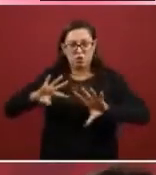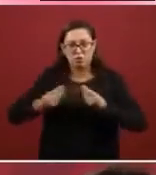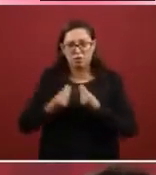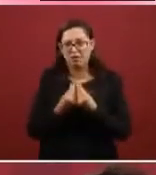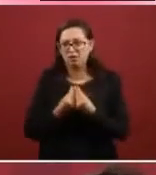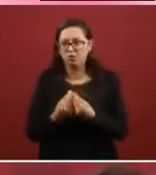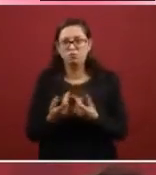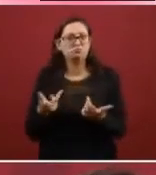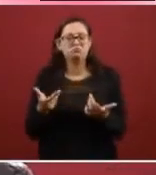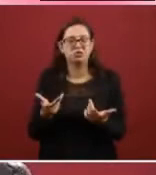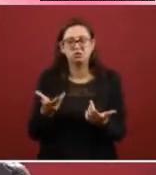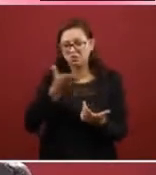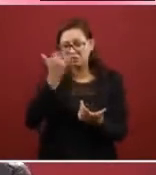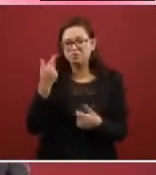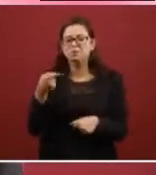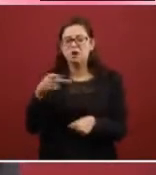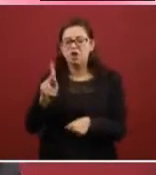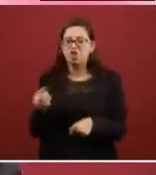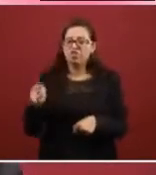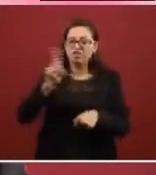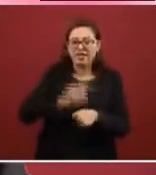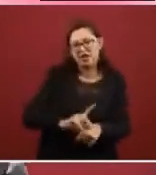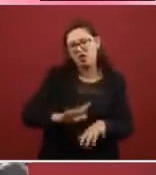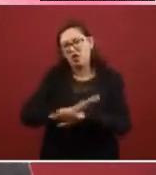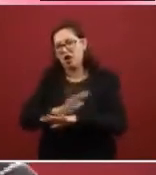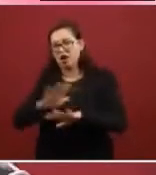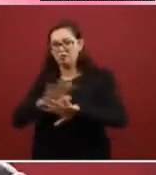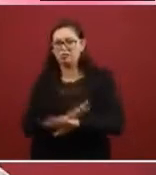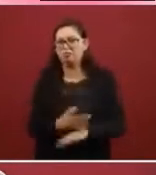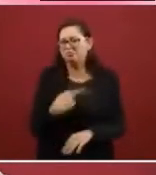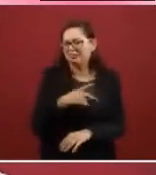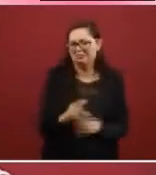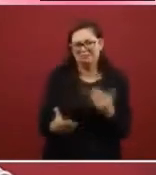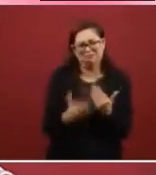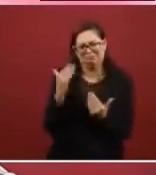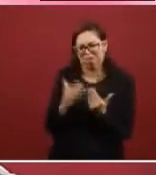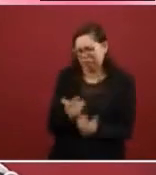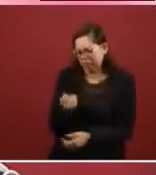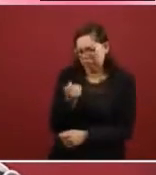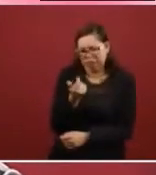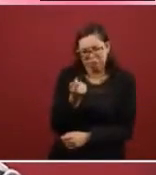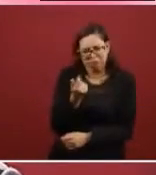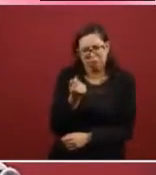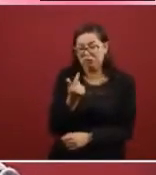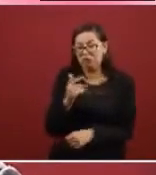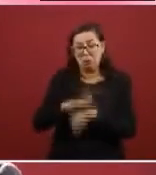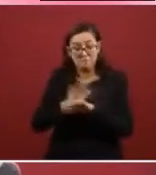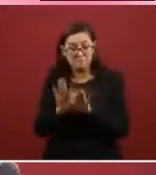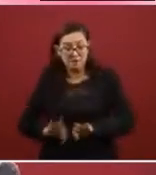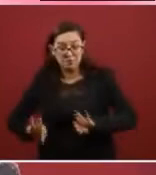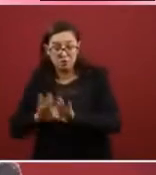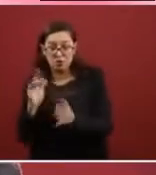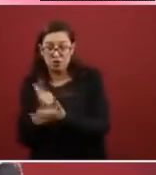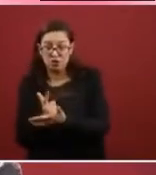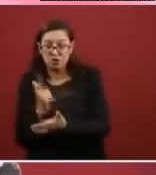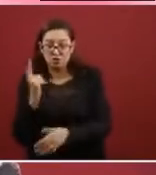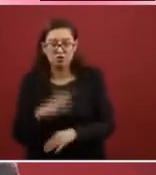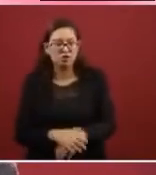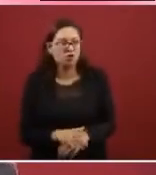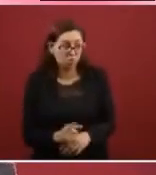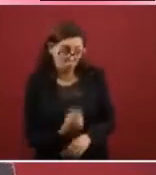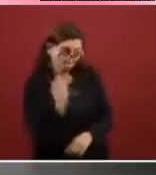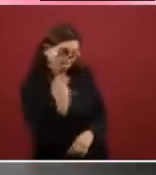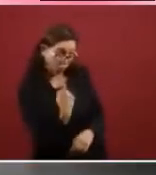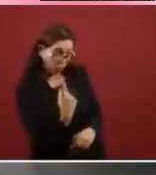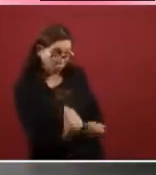have the total number. Pero mañana te lo puedo dar mucho. But tomorrow I can let you know. It's very few. Uno de los puntos principales de uno es mucho, ¿no? No es, sí,